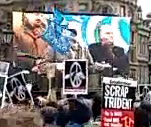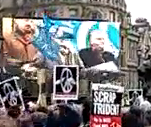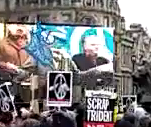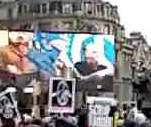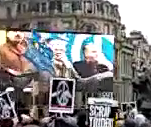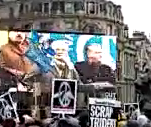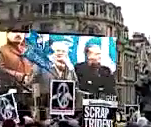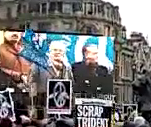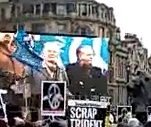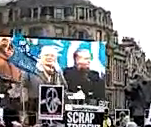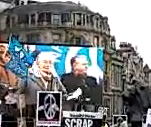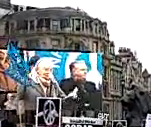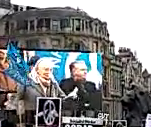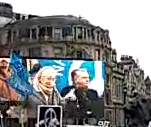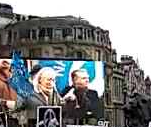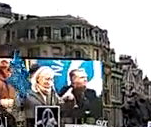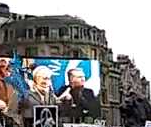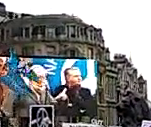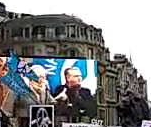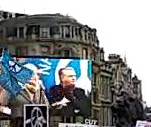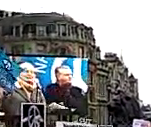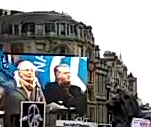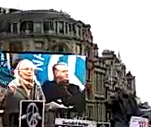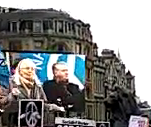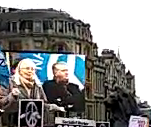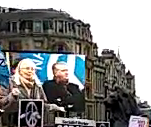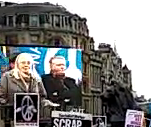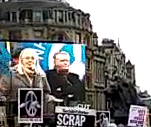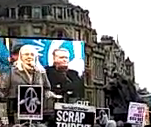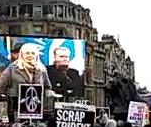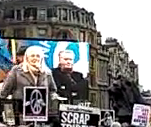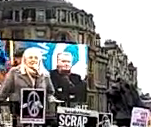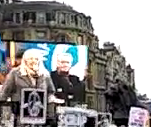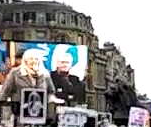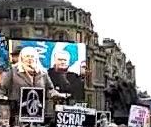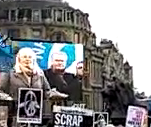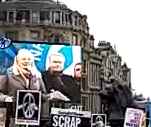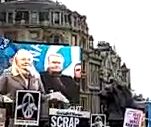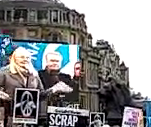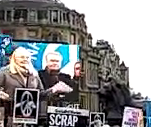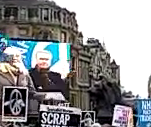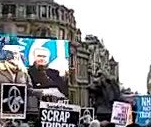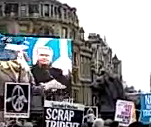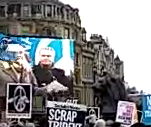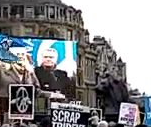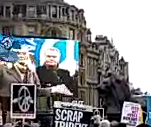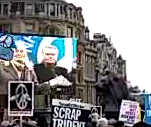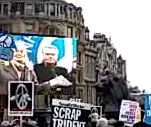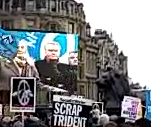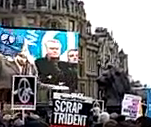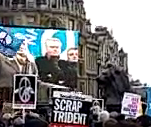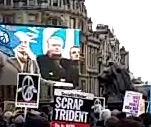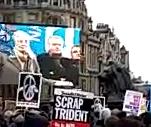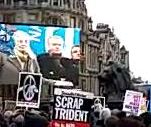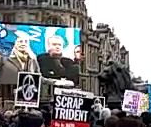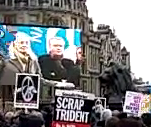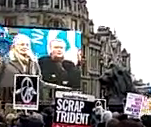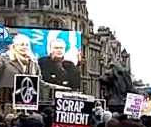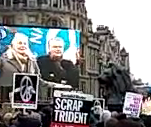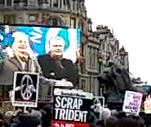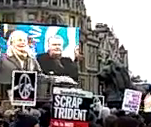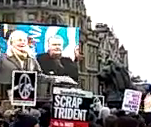Nuclear weapons are similar to landmines. They got one purpose: to kill as many civilians as